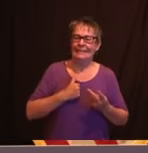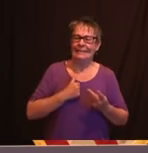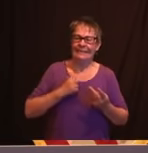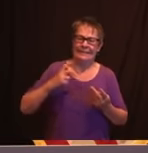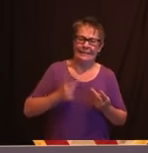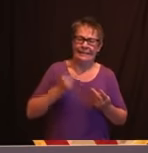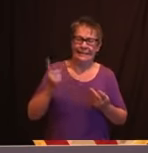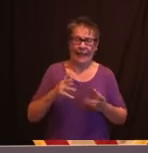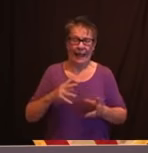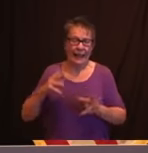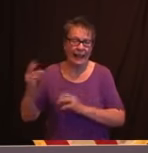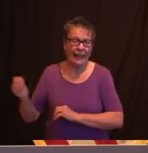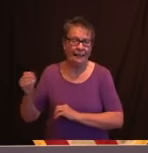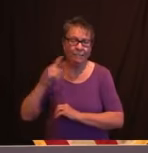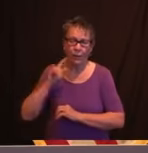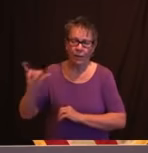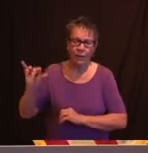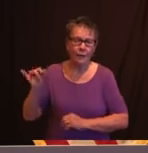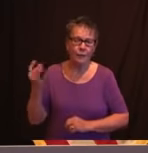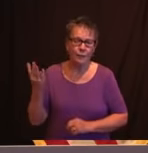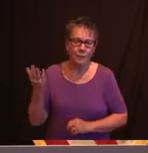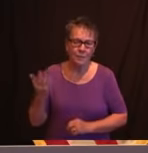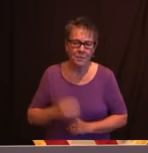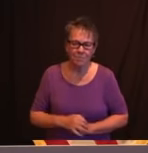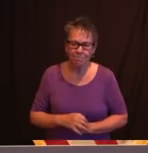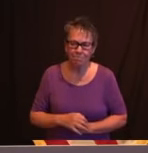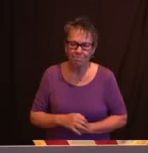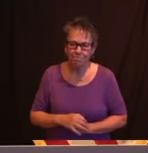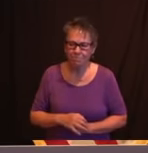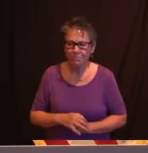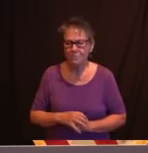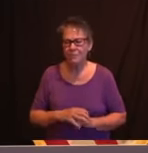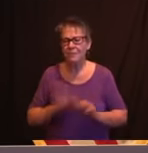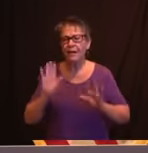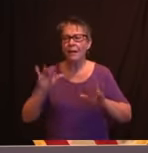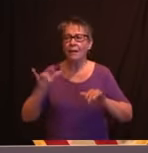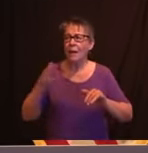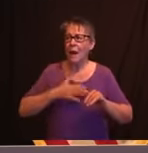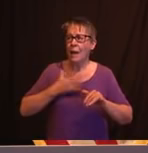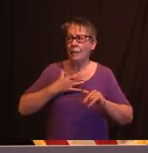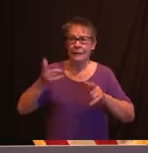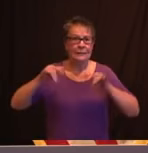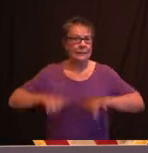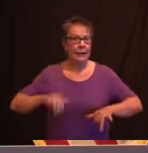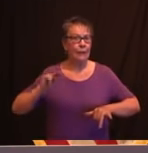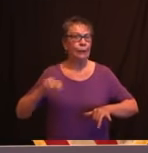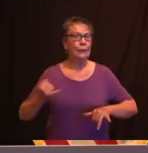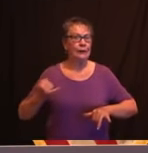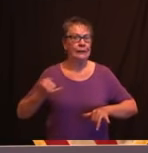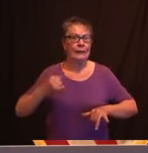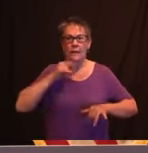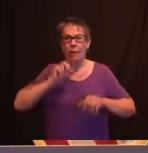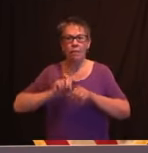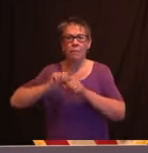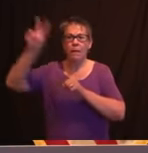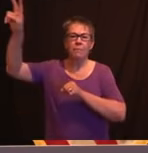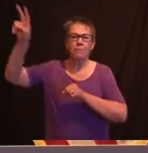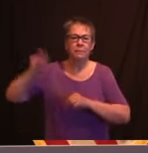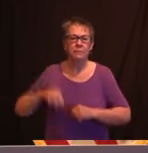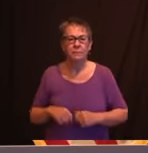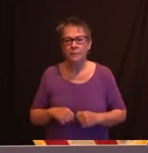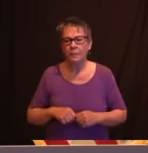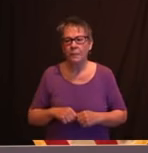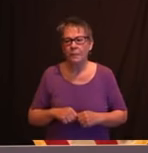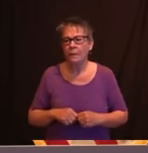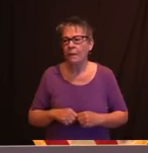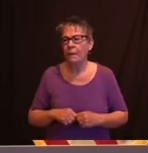in the state and in a position as important as that. Zakiya is another rock star. As Secretary of Higher Education, is now going to be